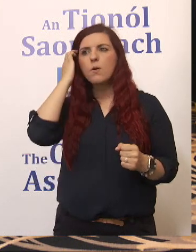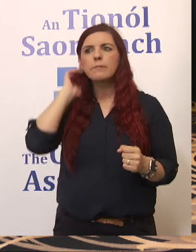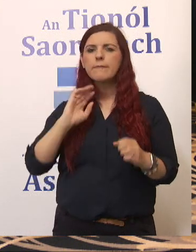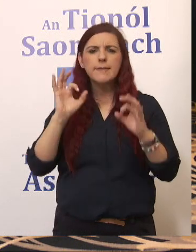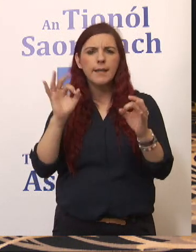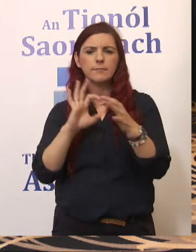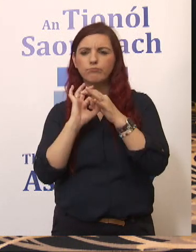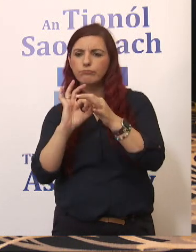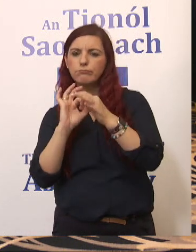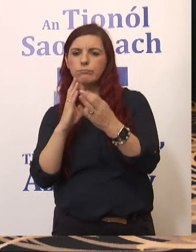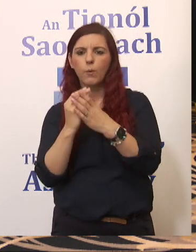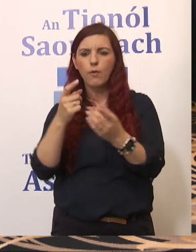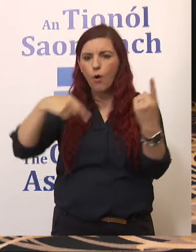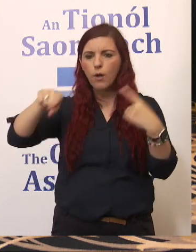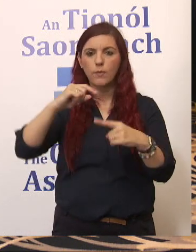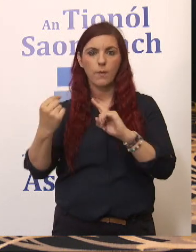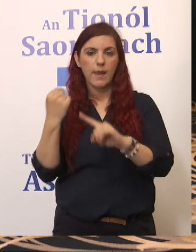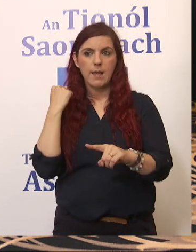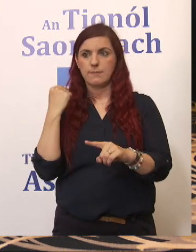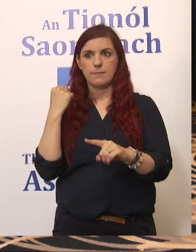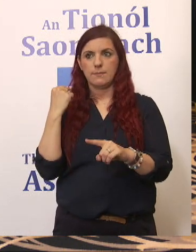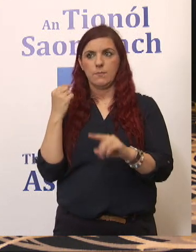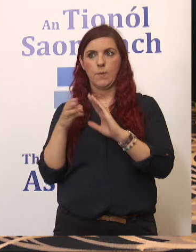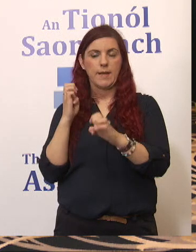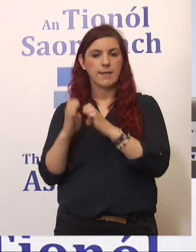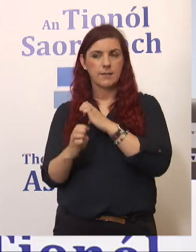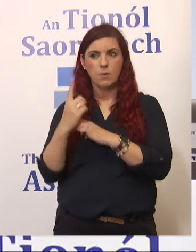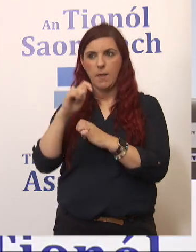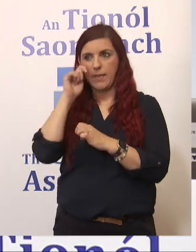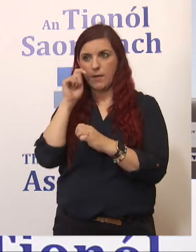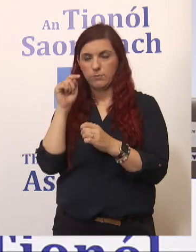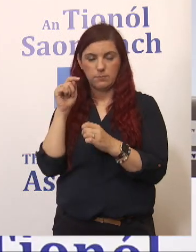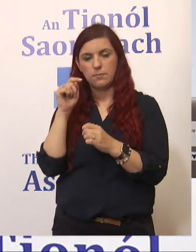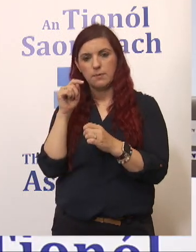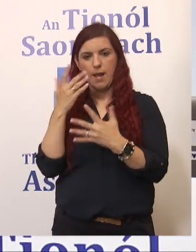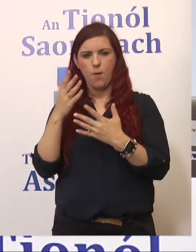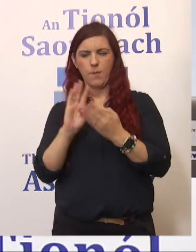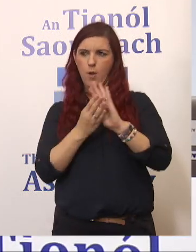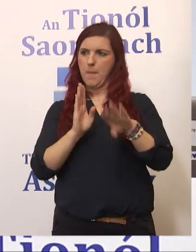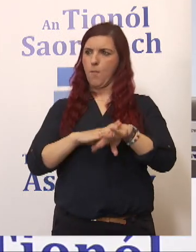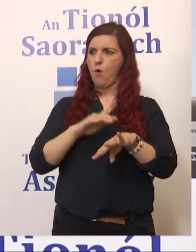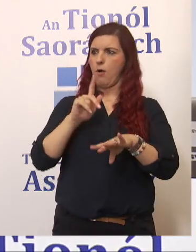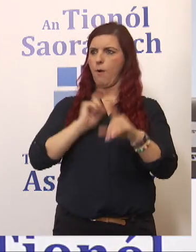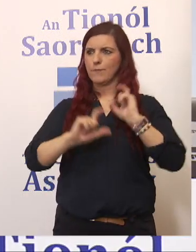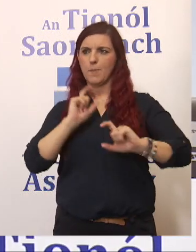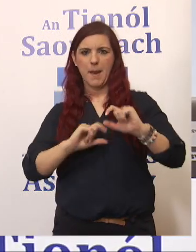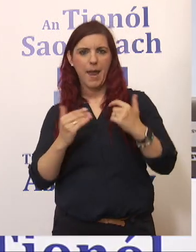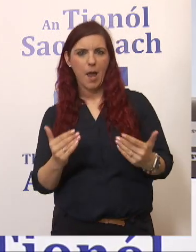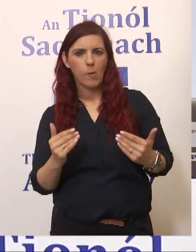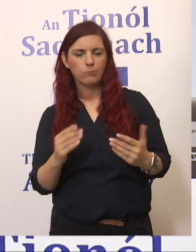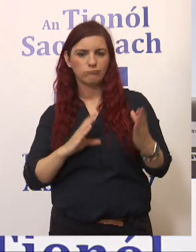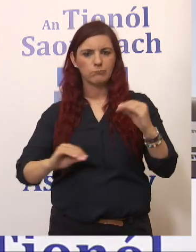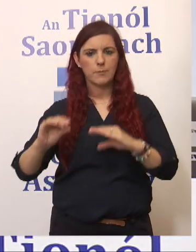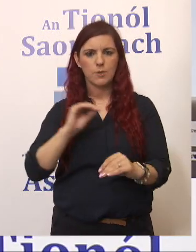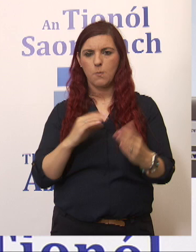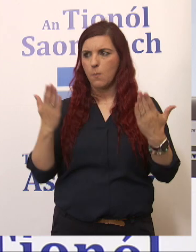engagement with all of you in the last session. So I think we're getting comfortable with each other, and we welcome